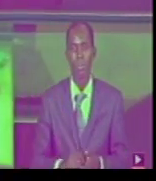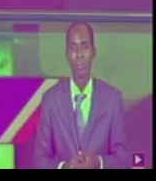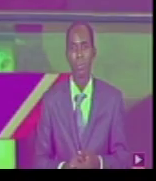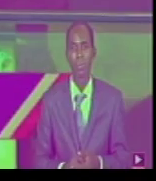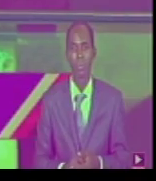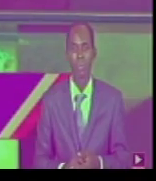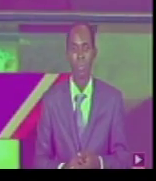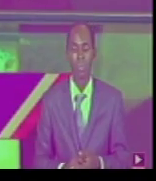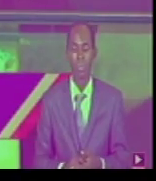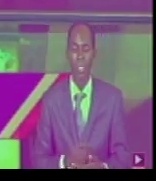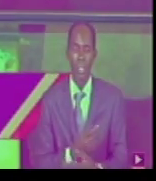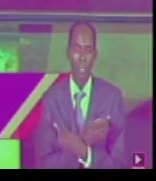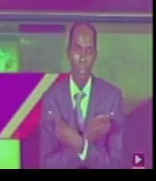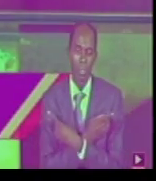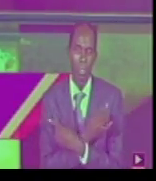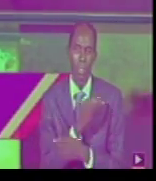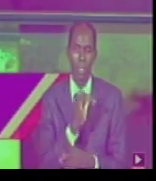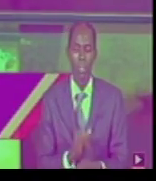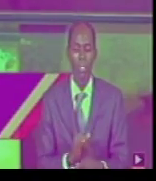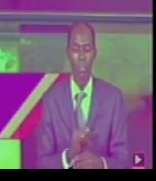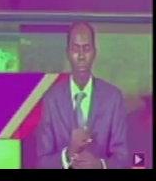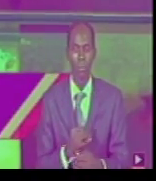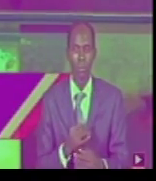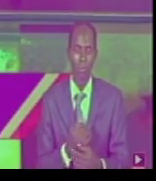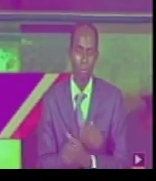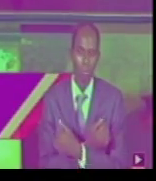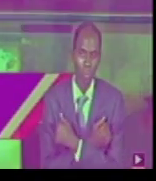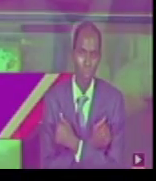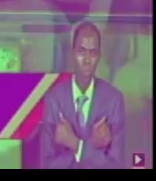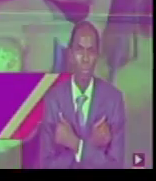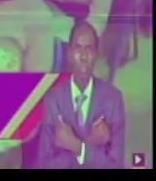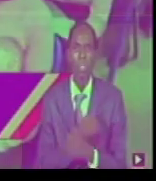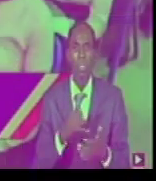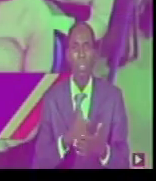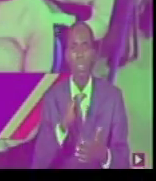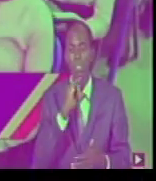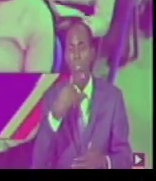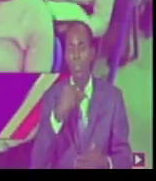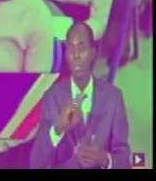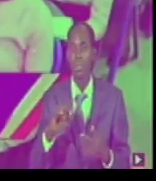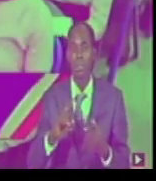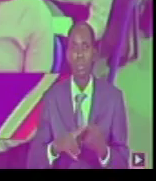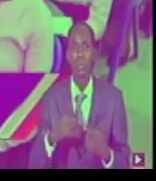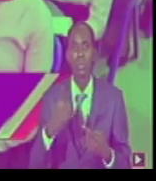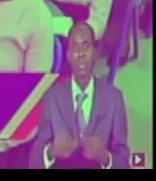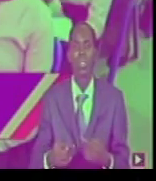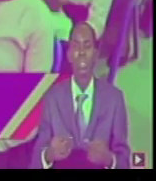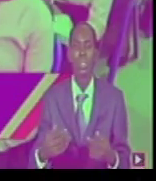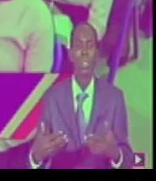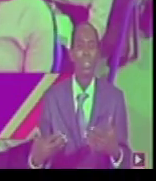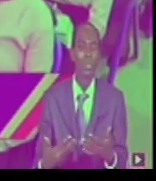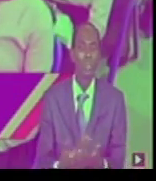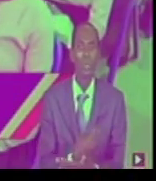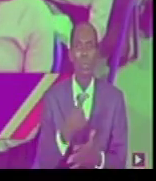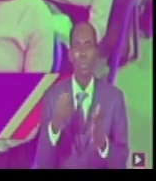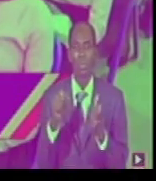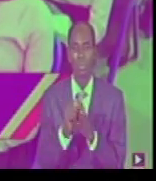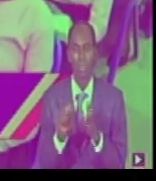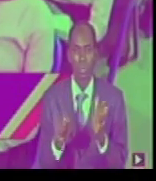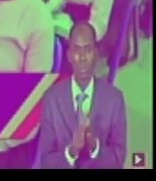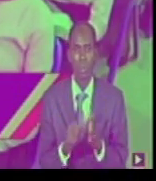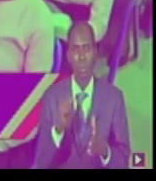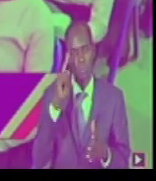Dearly beloved, it's talking to New Testament believers now. It's talking to you, talking to